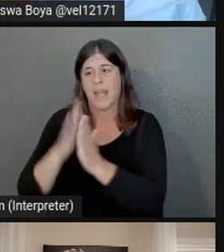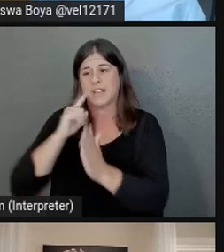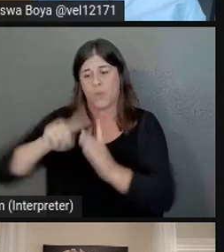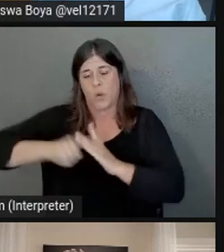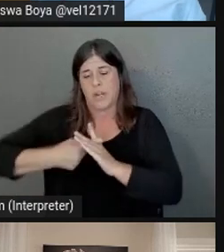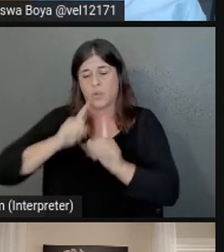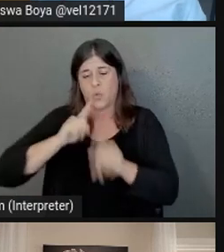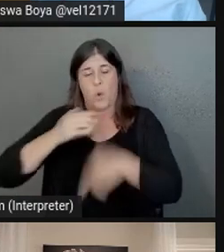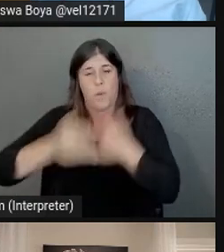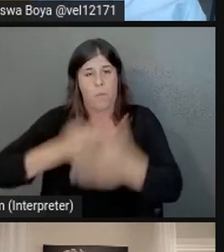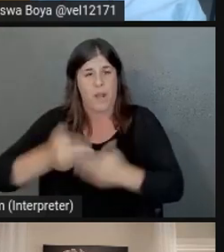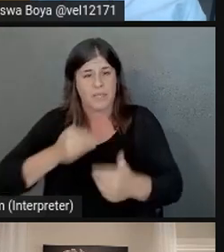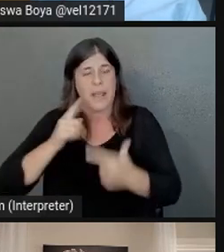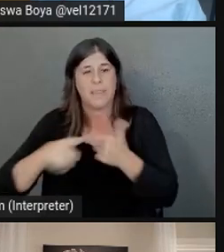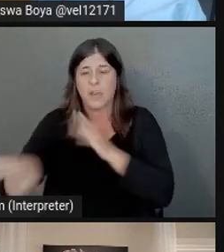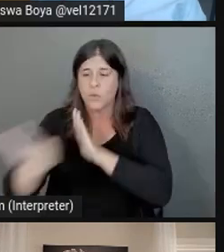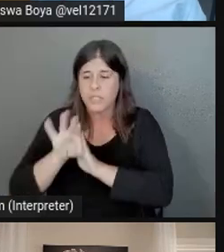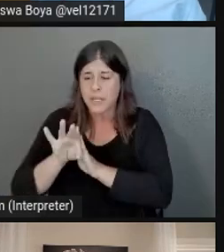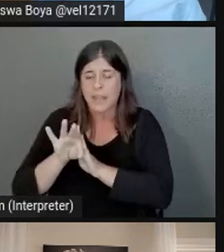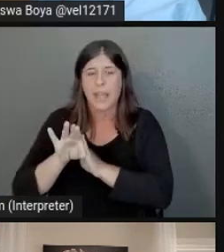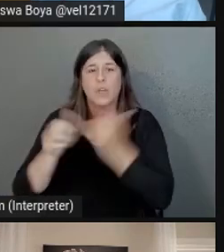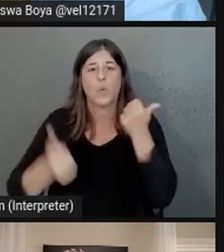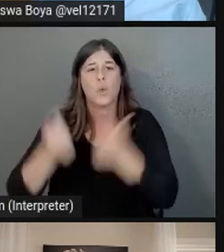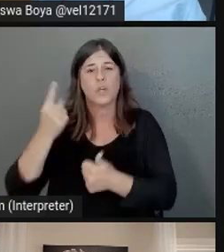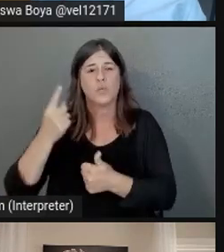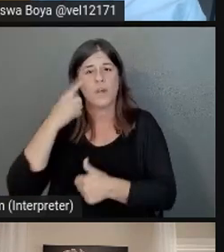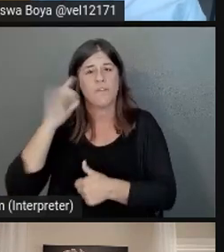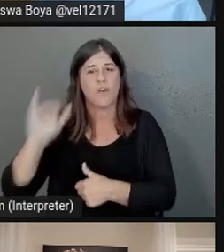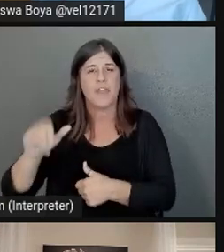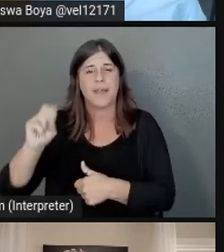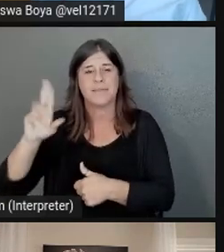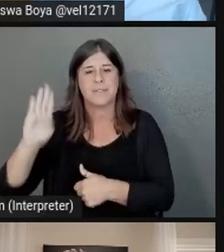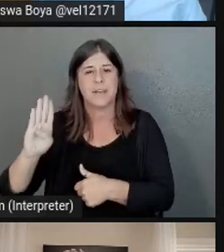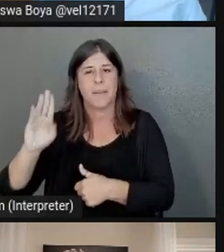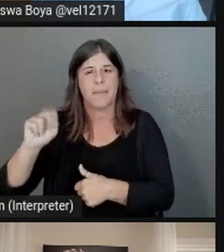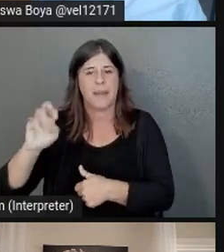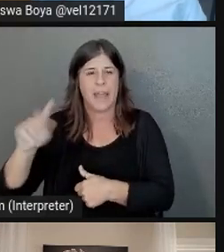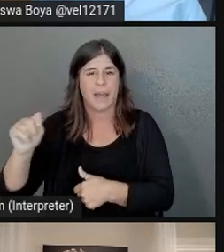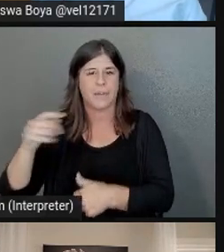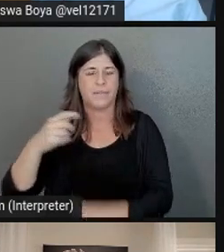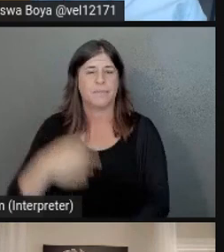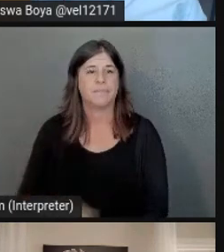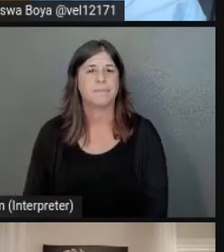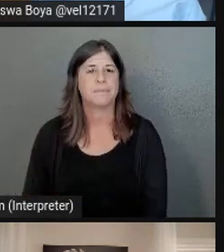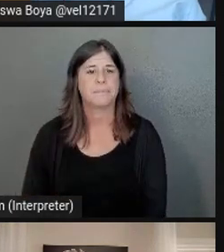process, and then you'll select the associated VPC and subnet.